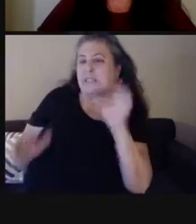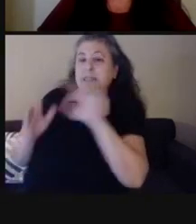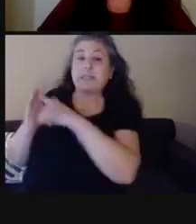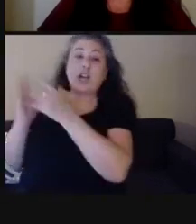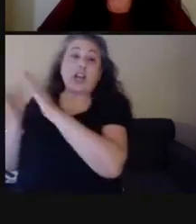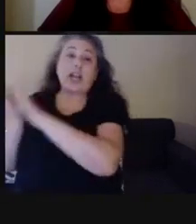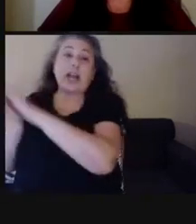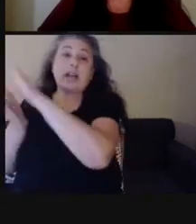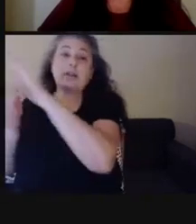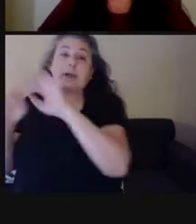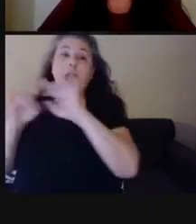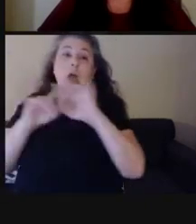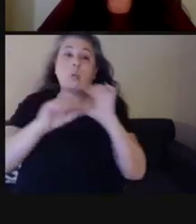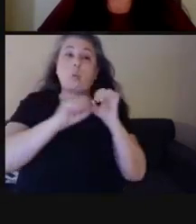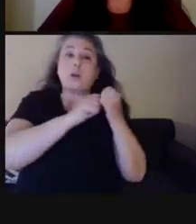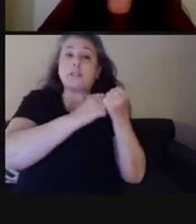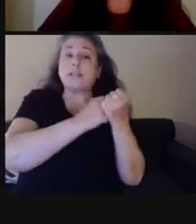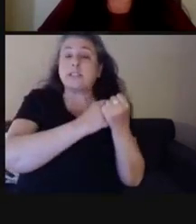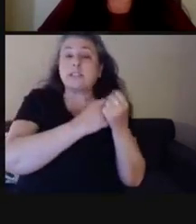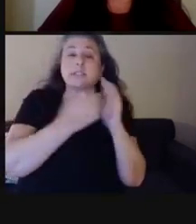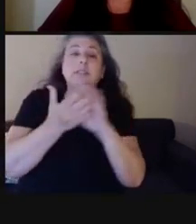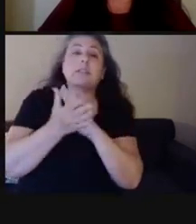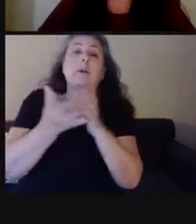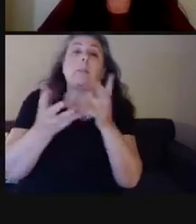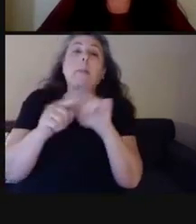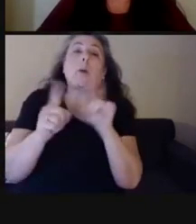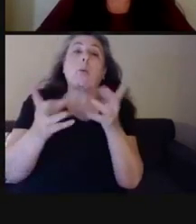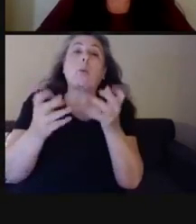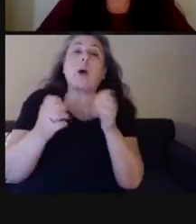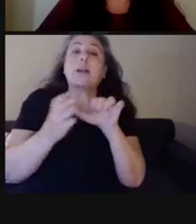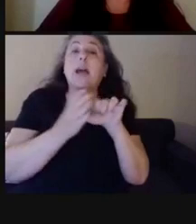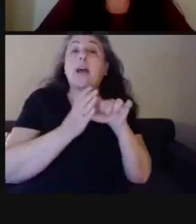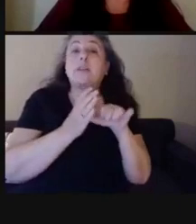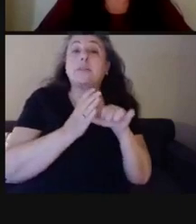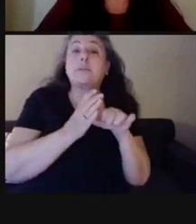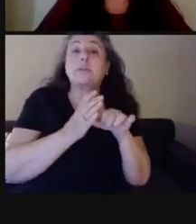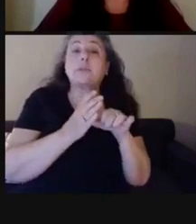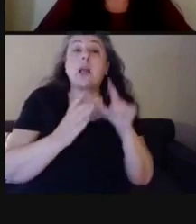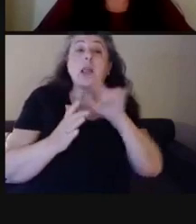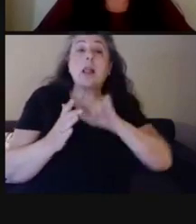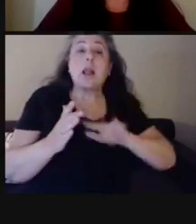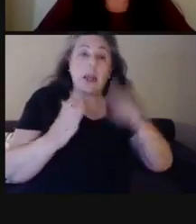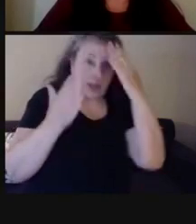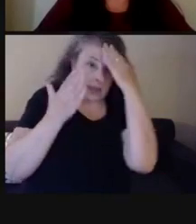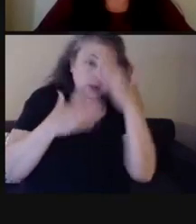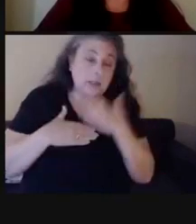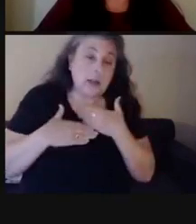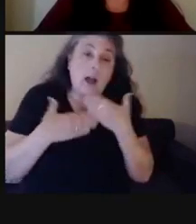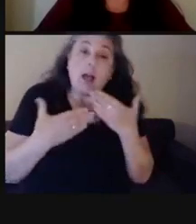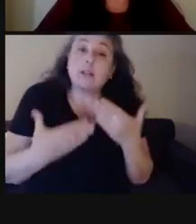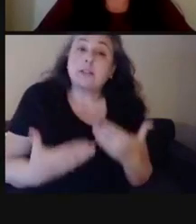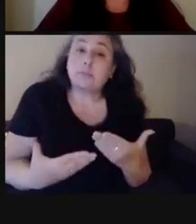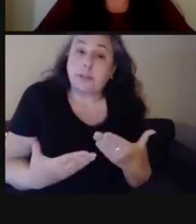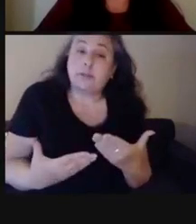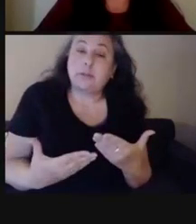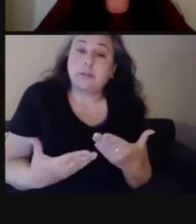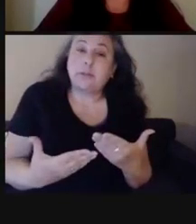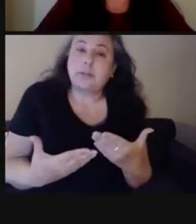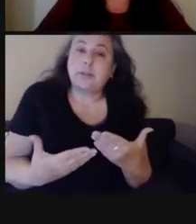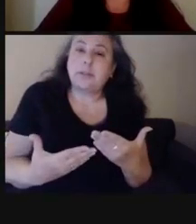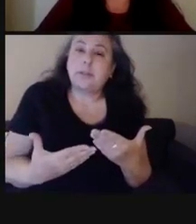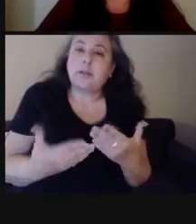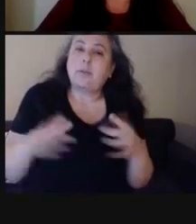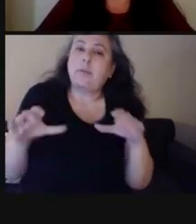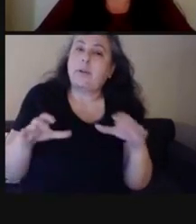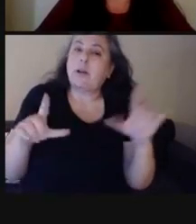and other organizations, but I wanted to emphasize that land acknowledgements have been presented since